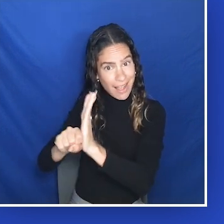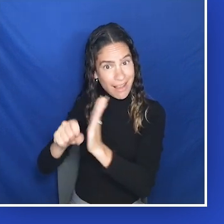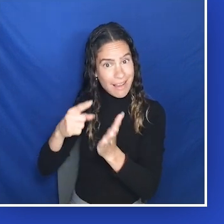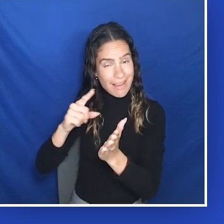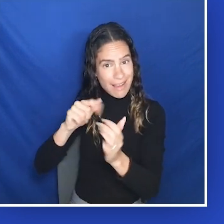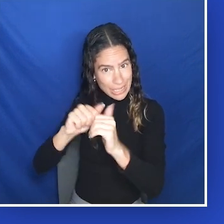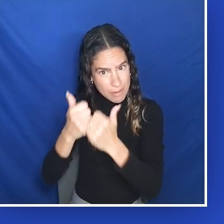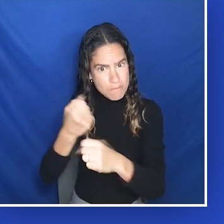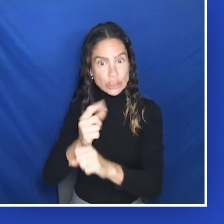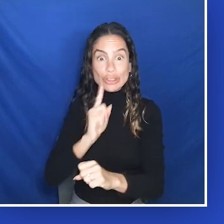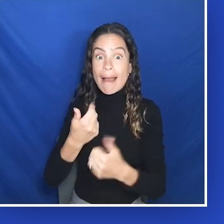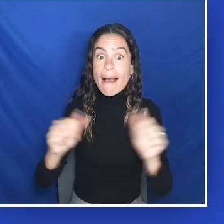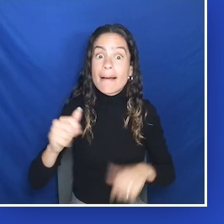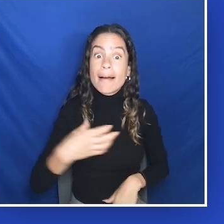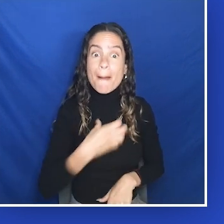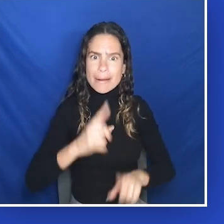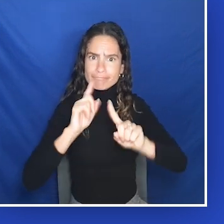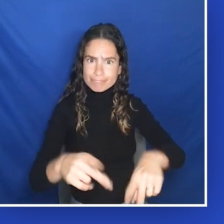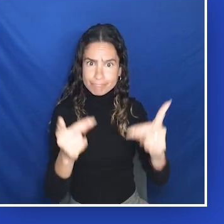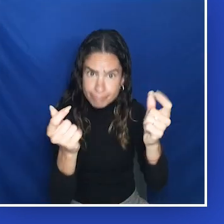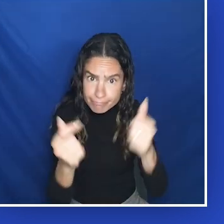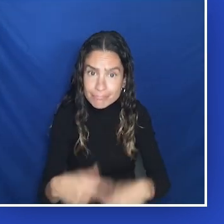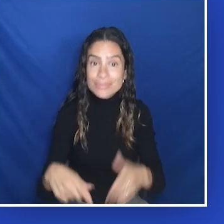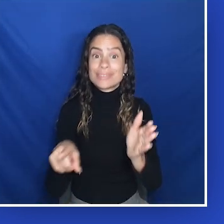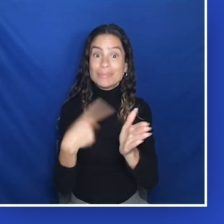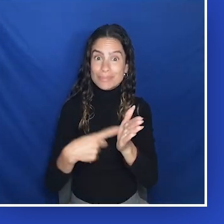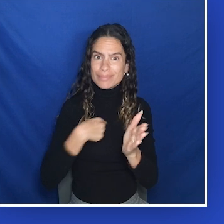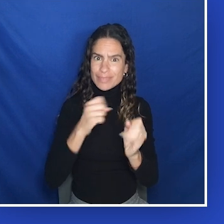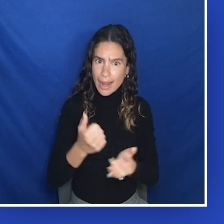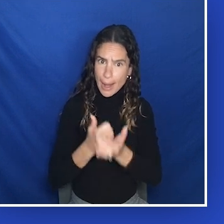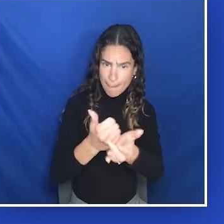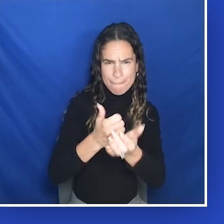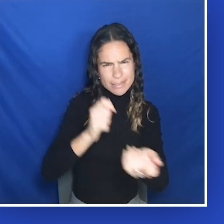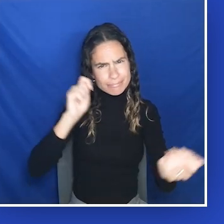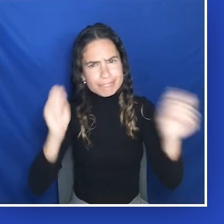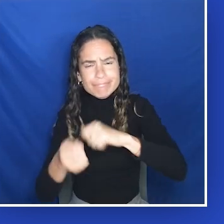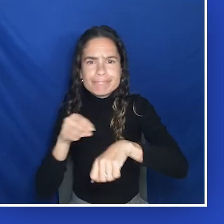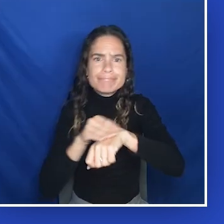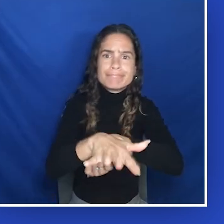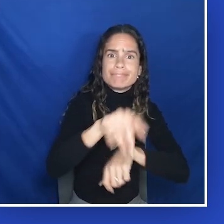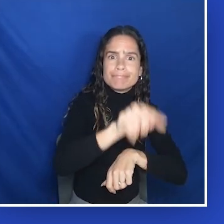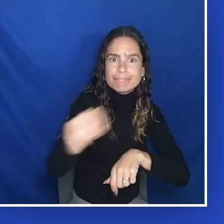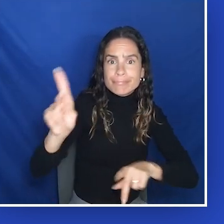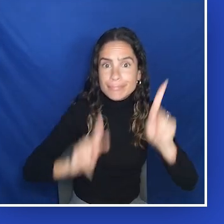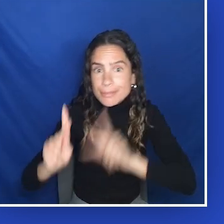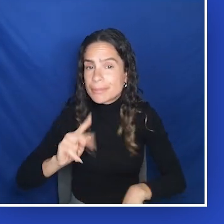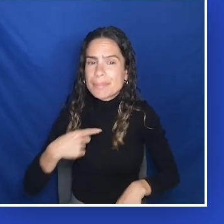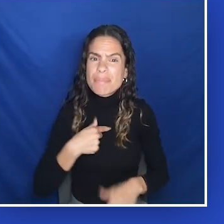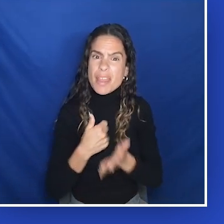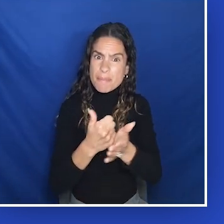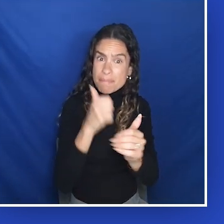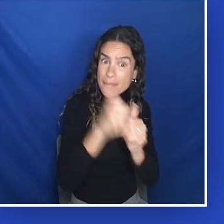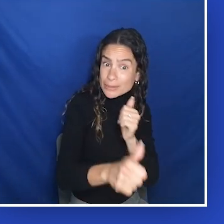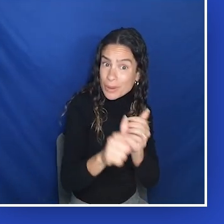state agency to ensure complaints are addressed more quickly in the future. Sometimes, we're able to help make big changes that affect lots of people.